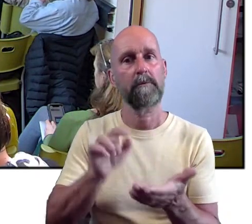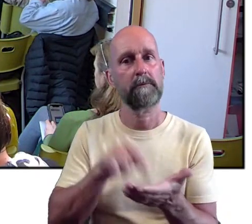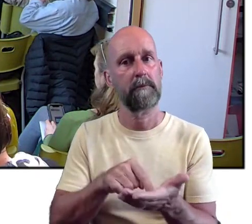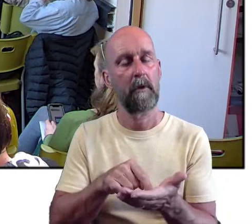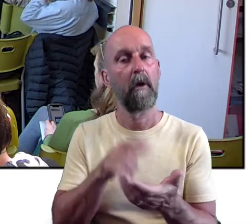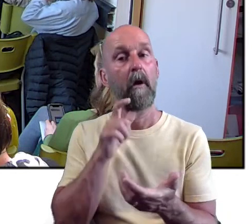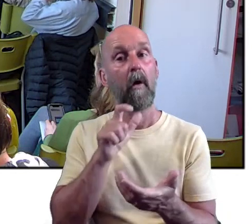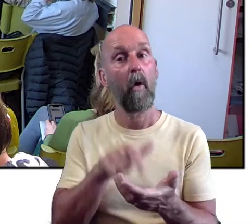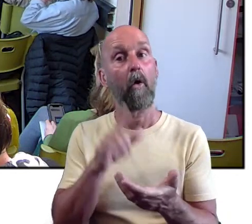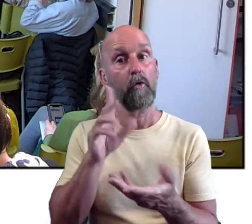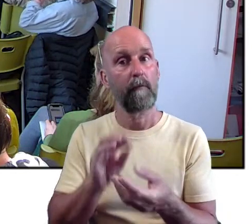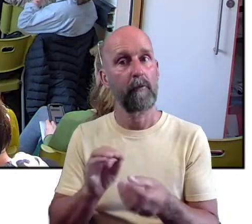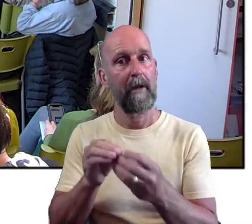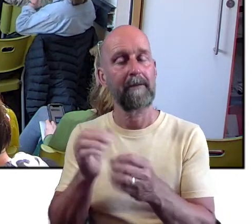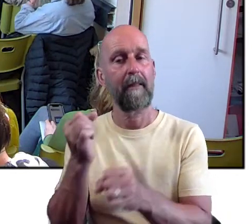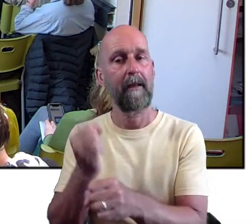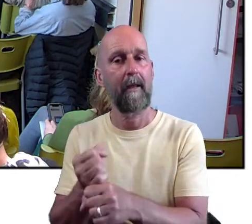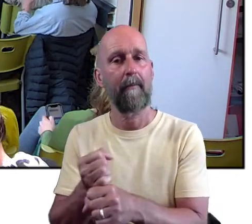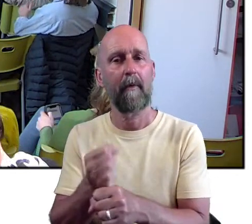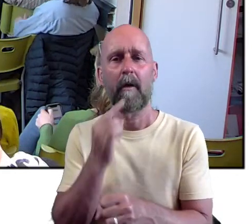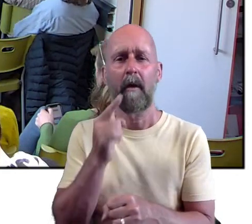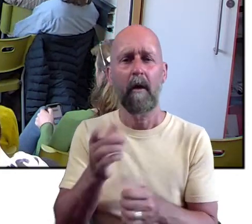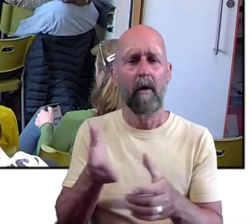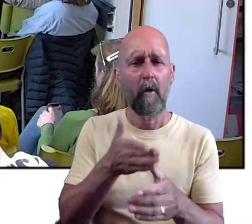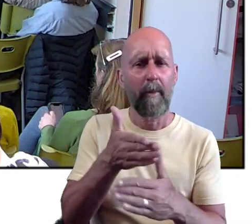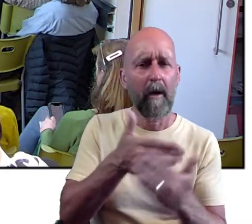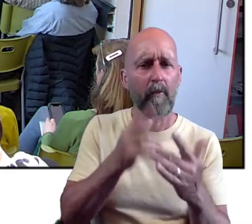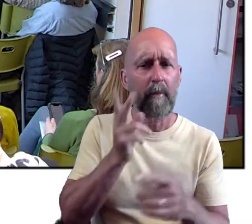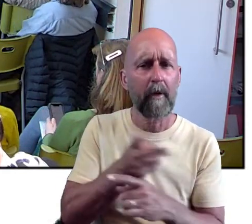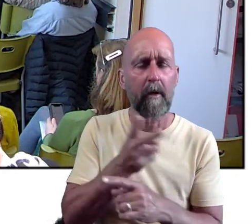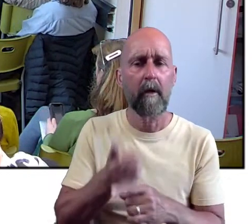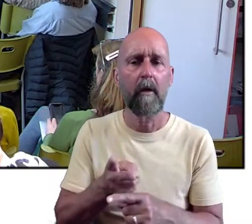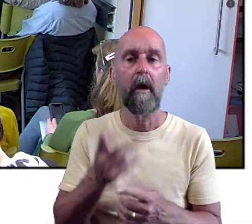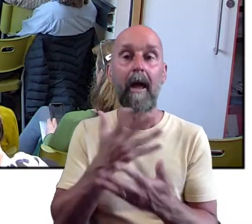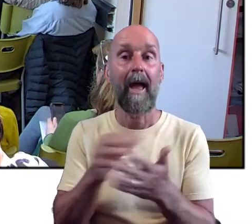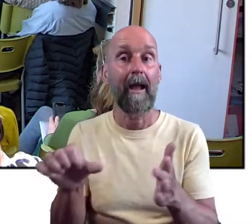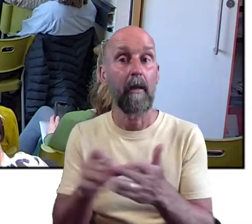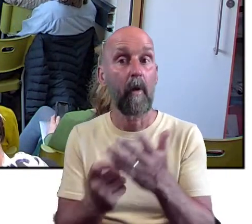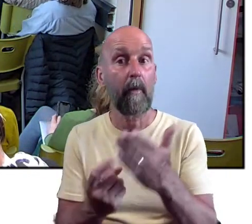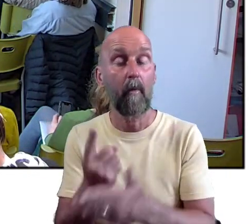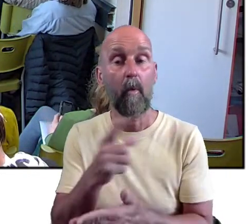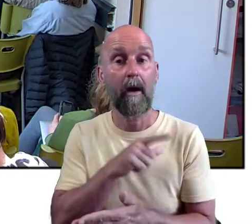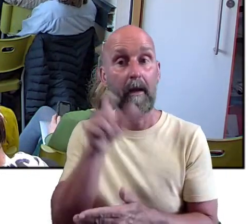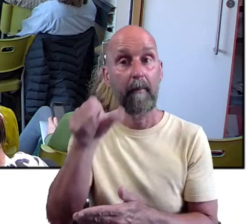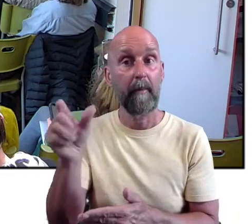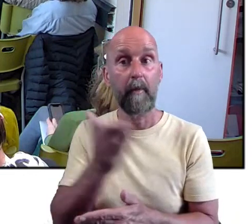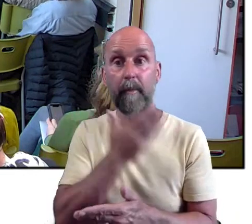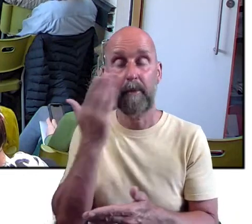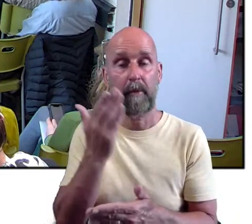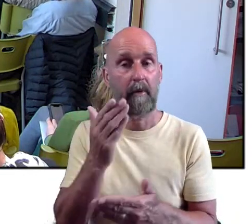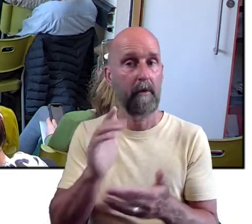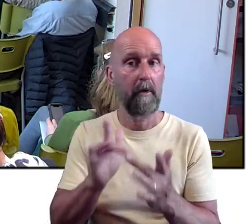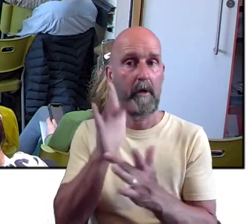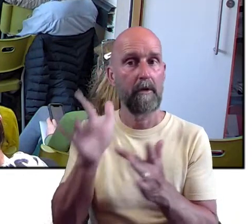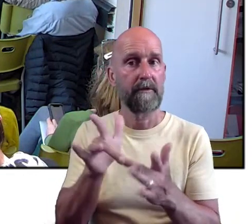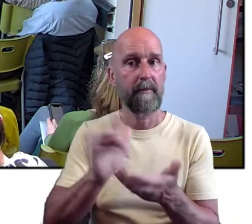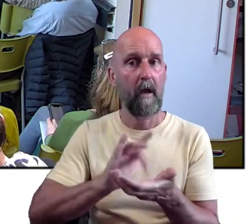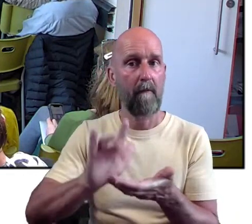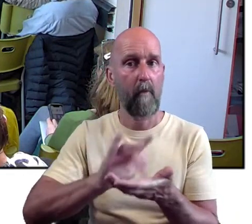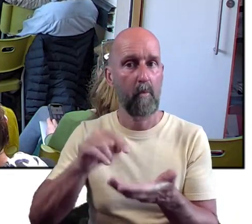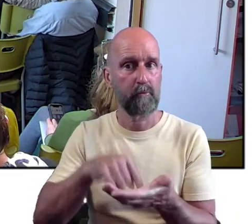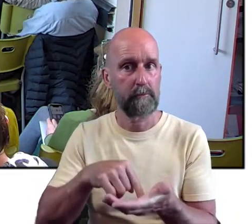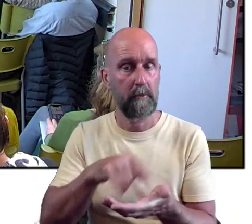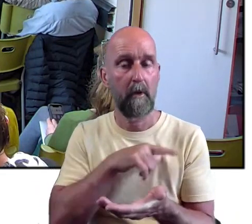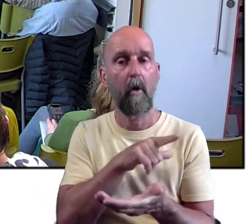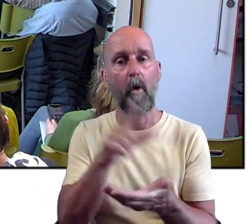that? So could you repeat the first part of the question again? Were there any issues for people without smartphones engaging with the games, or were you able to design around